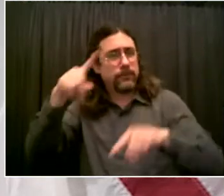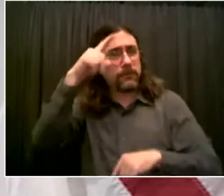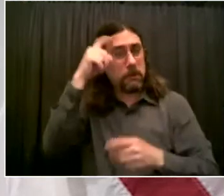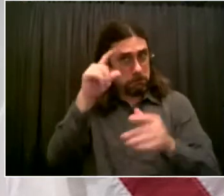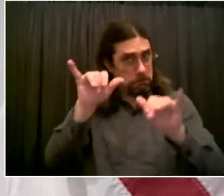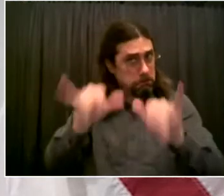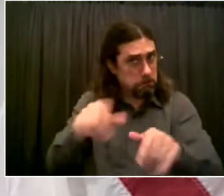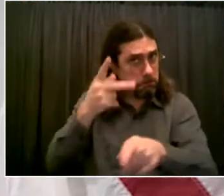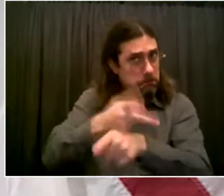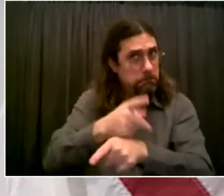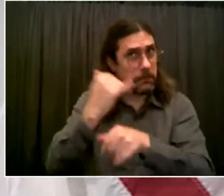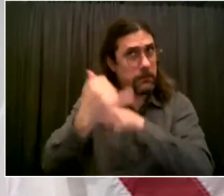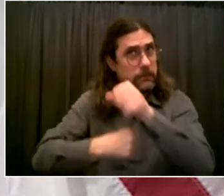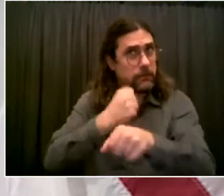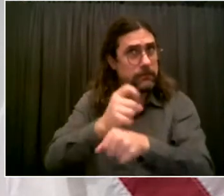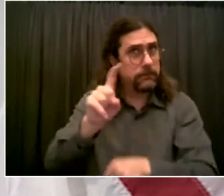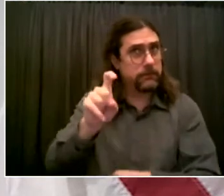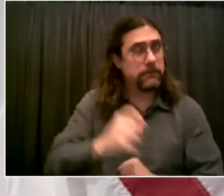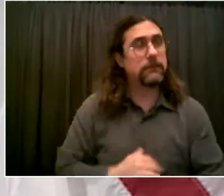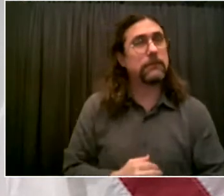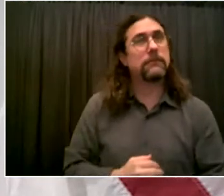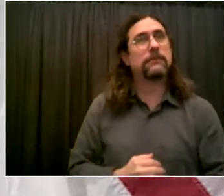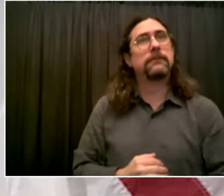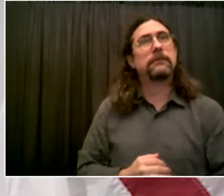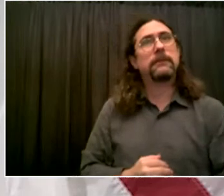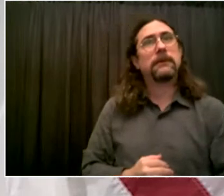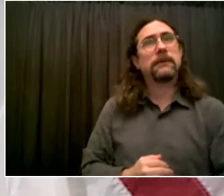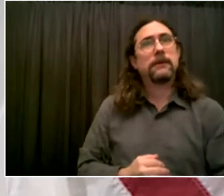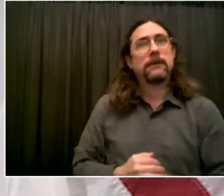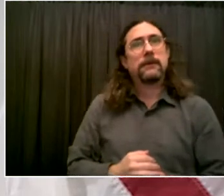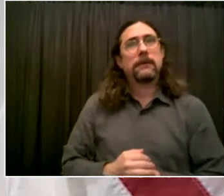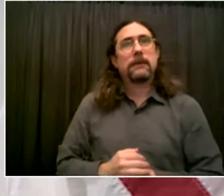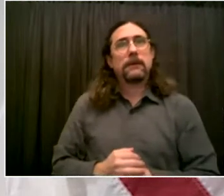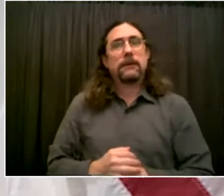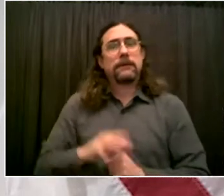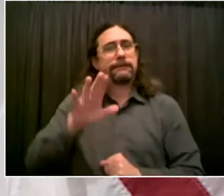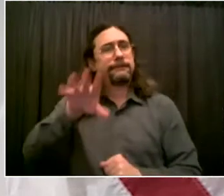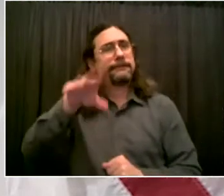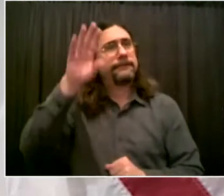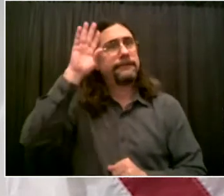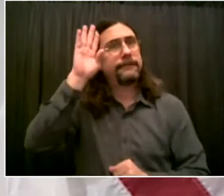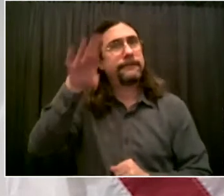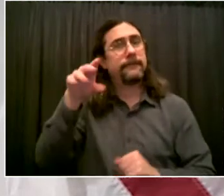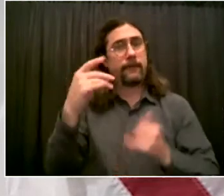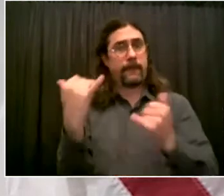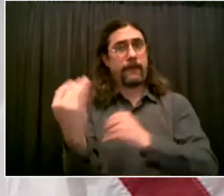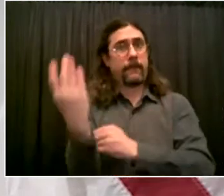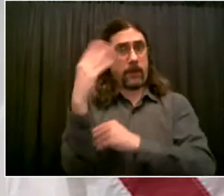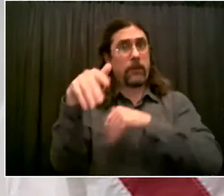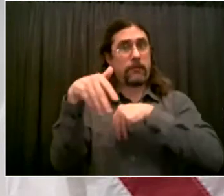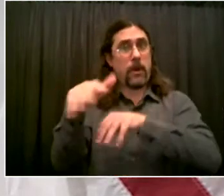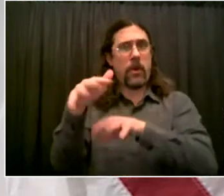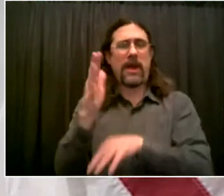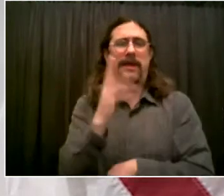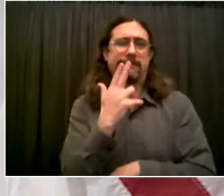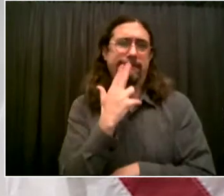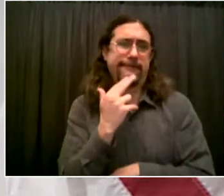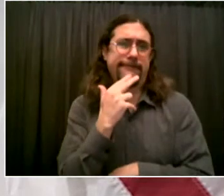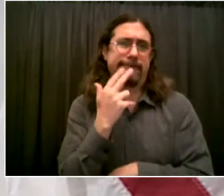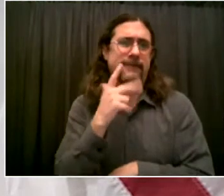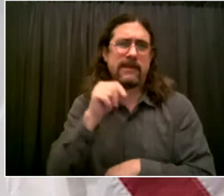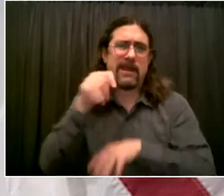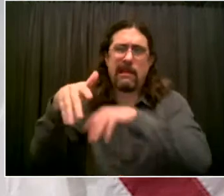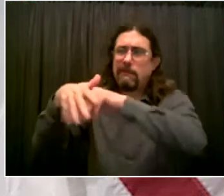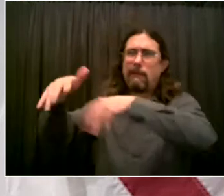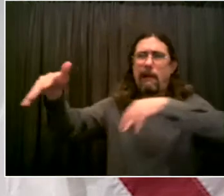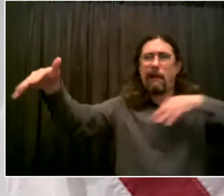of the biggest parades in the country in a normal year. But this was about keeping the tradition alive, and I really respect that. The